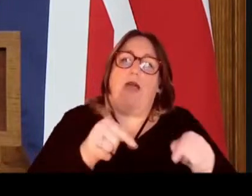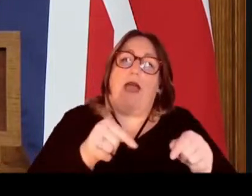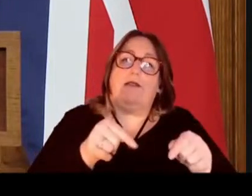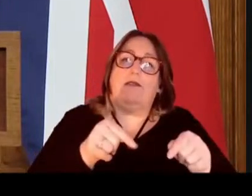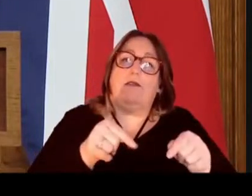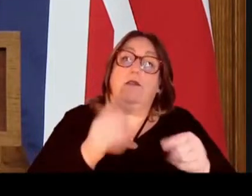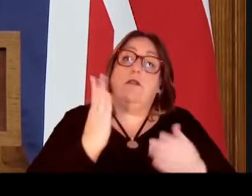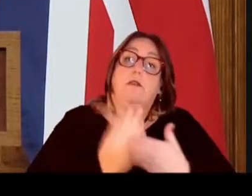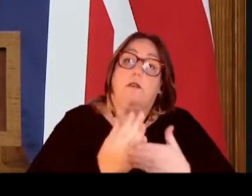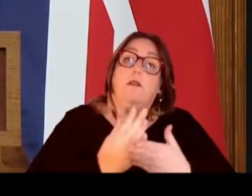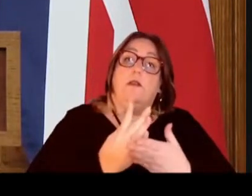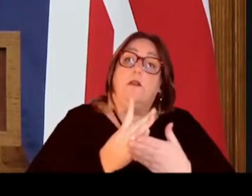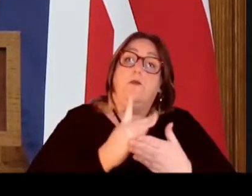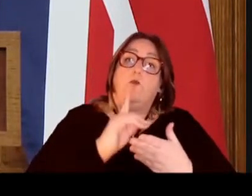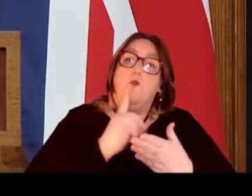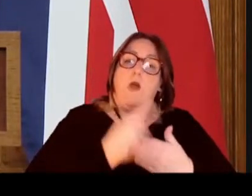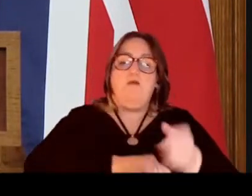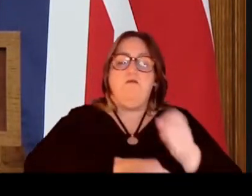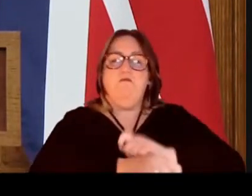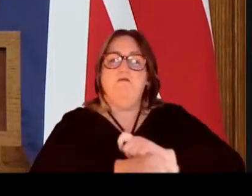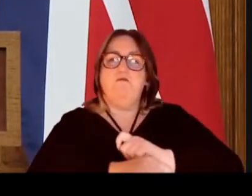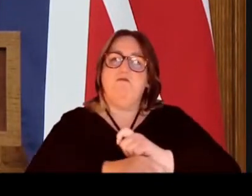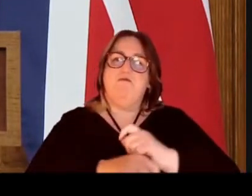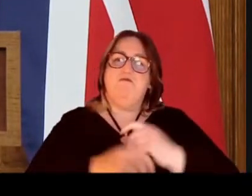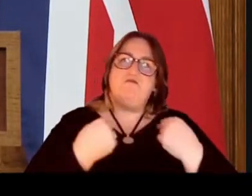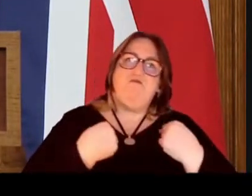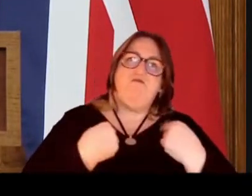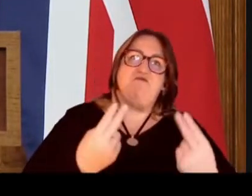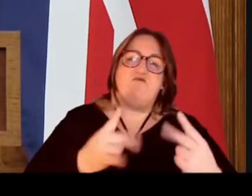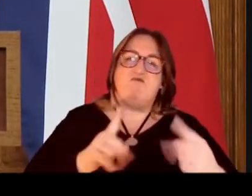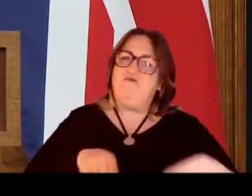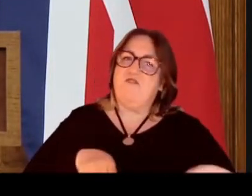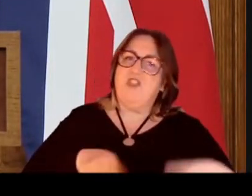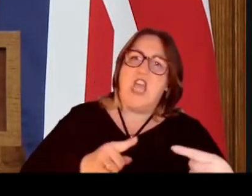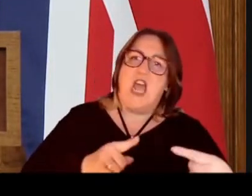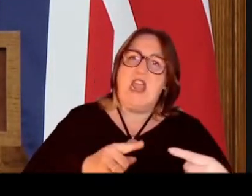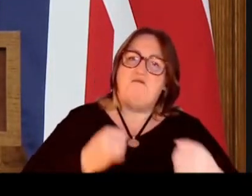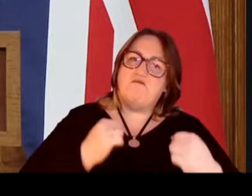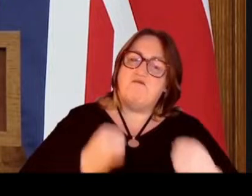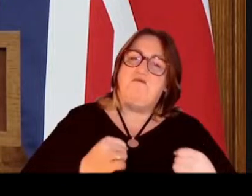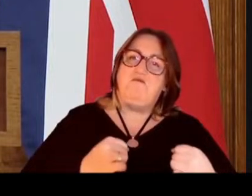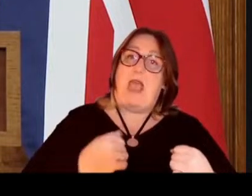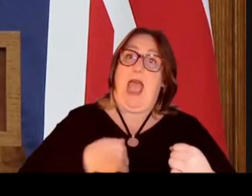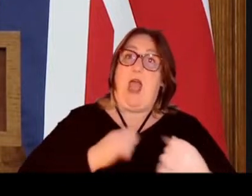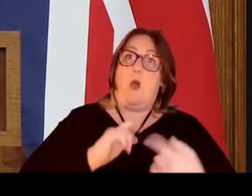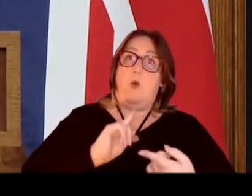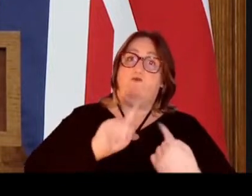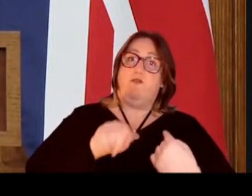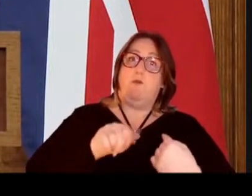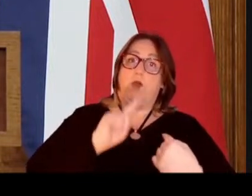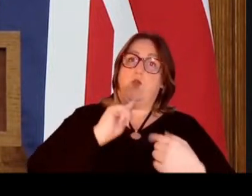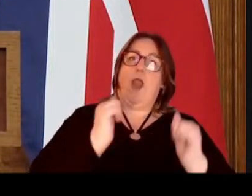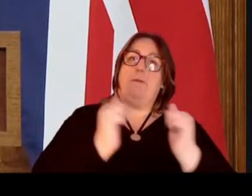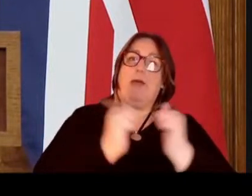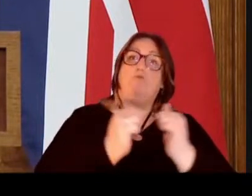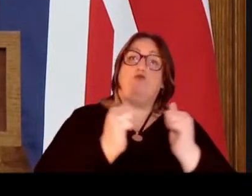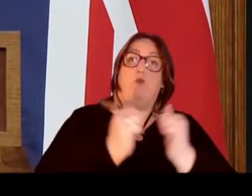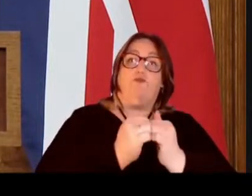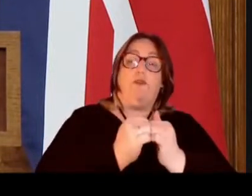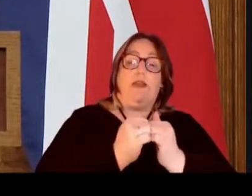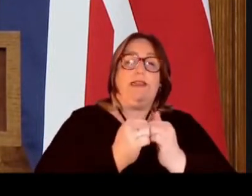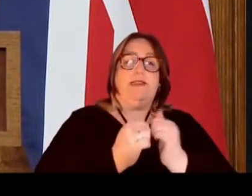make sure that our law, our response, is capable, appropriate, and can deal with that sort of threat. But that is